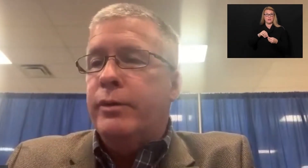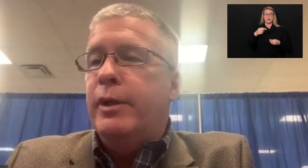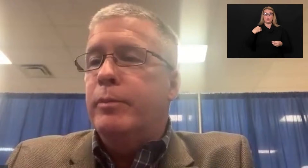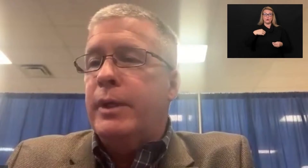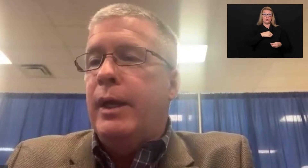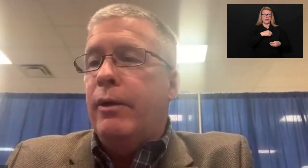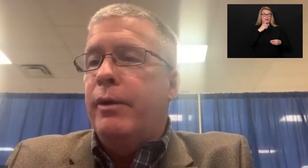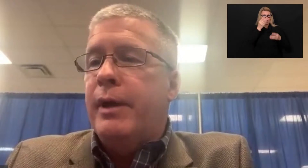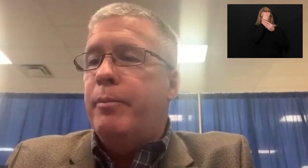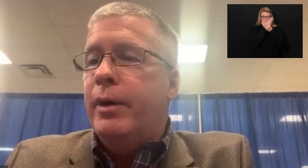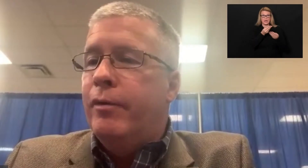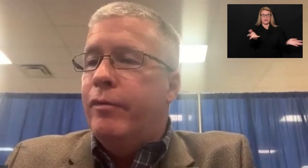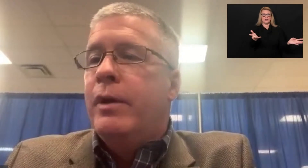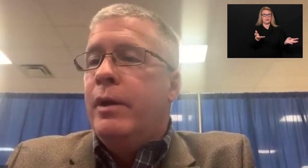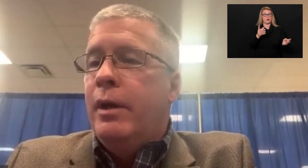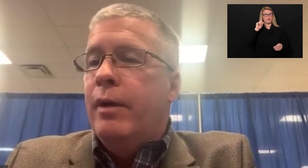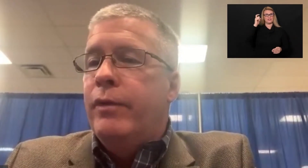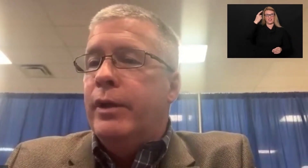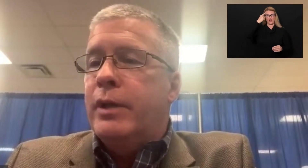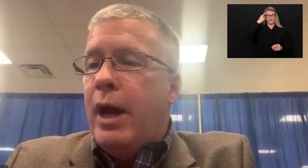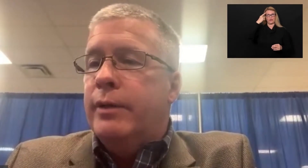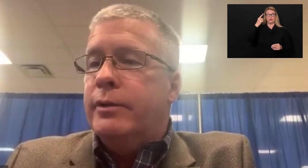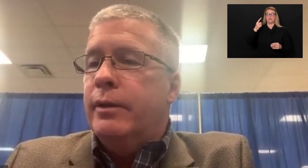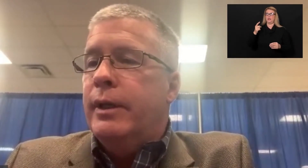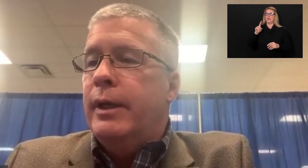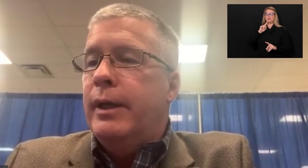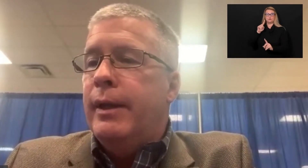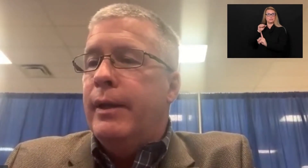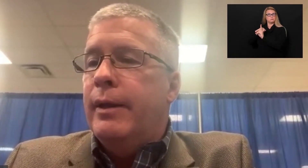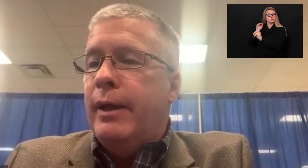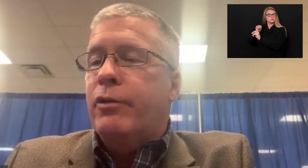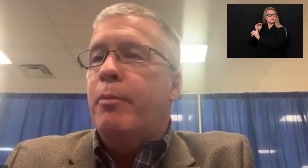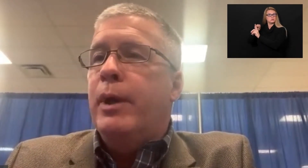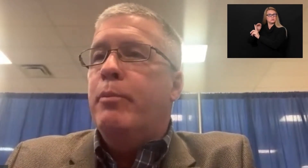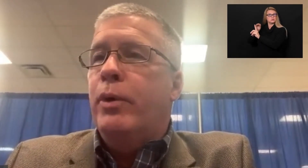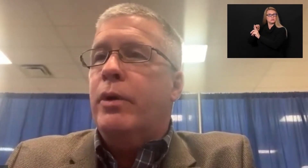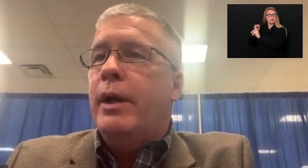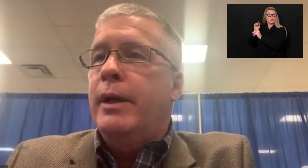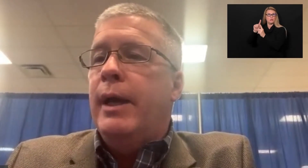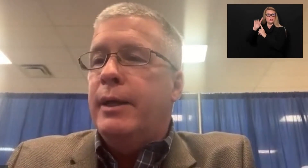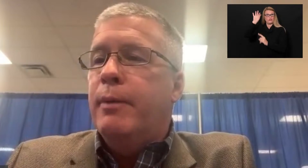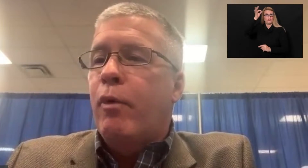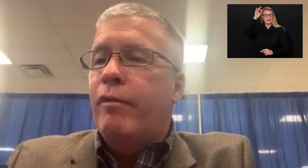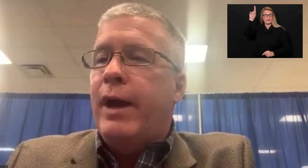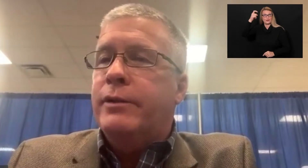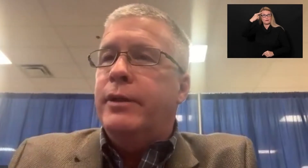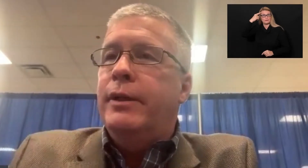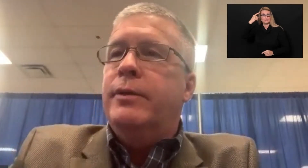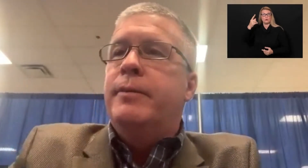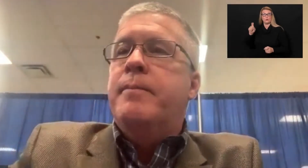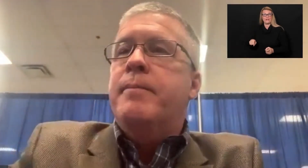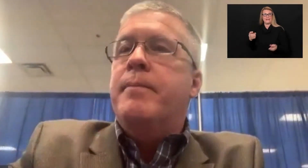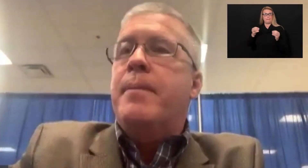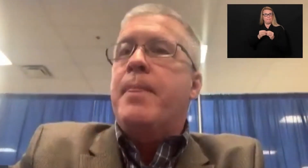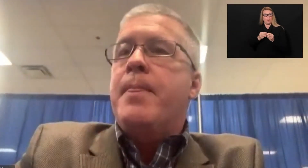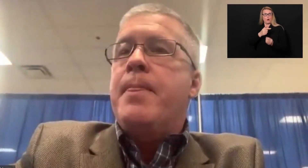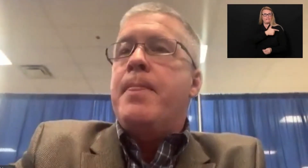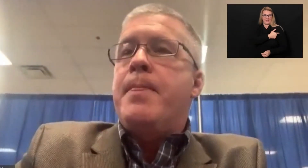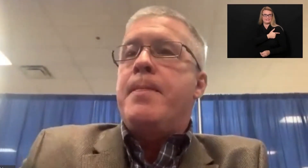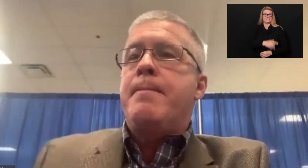as well as him staying on top of this constantly. And that's our big push right now, to get more vaccines.